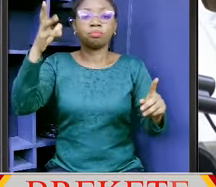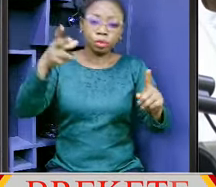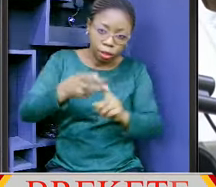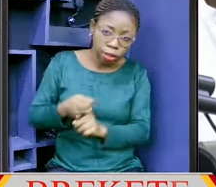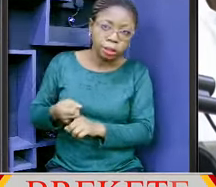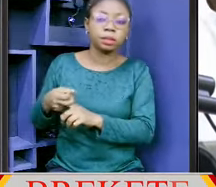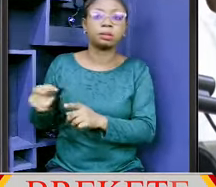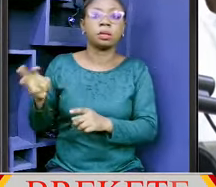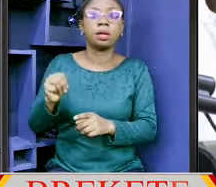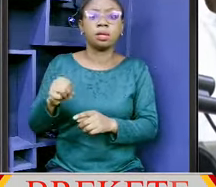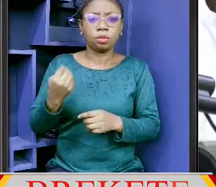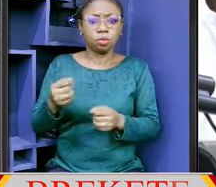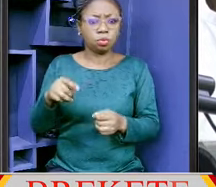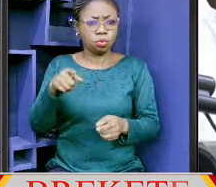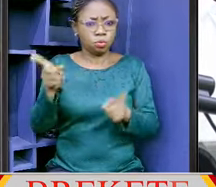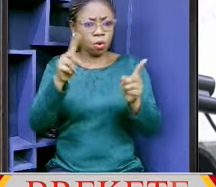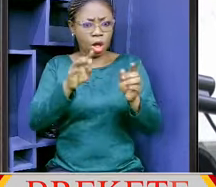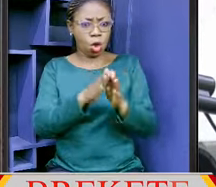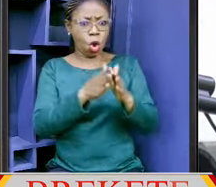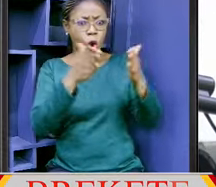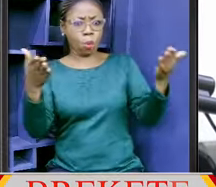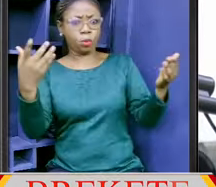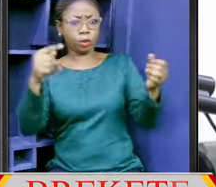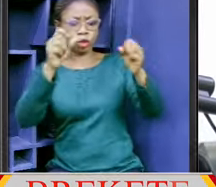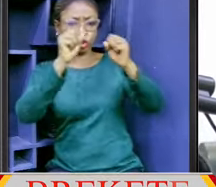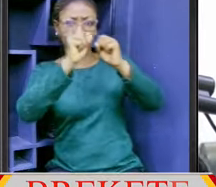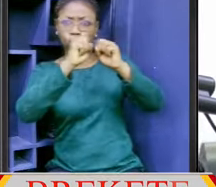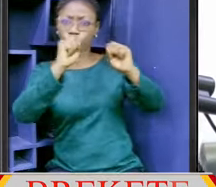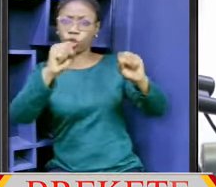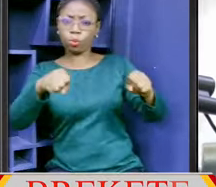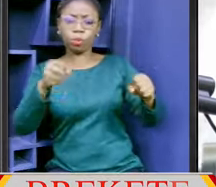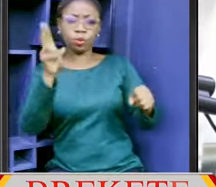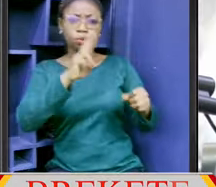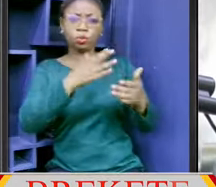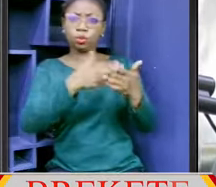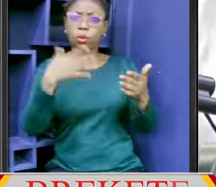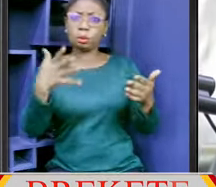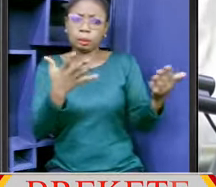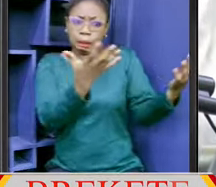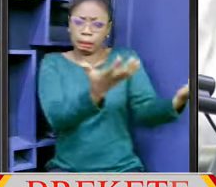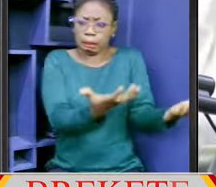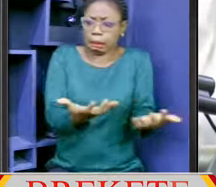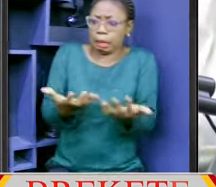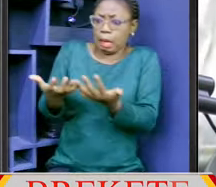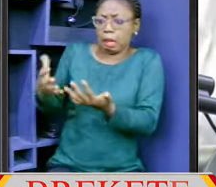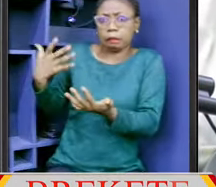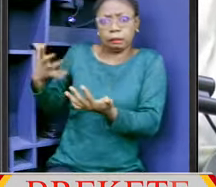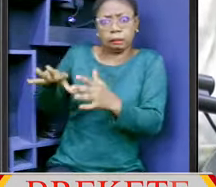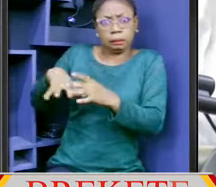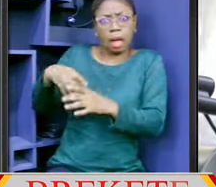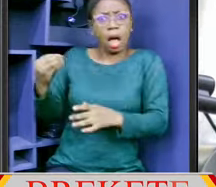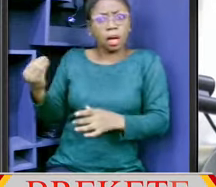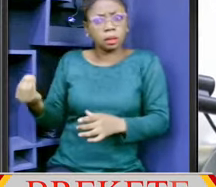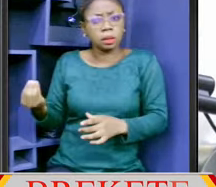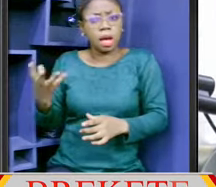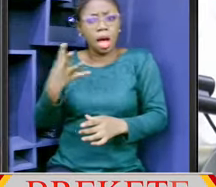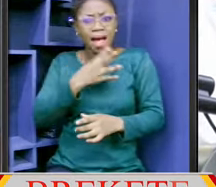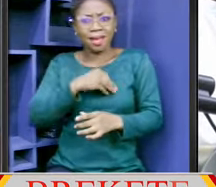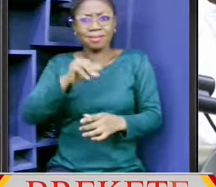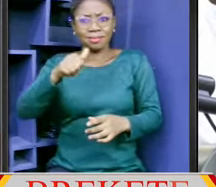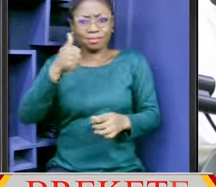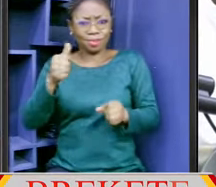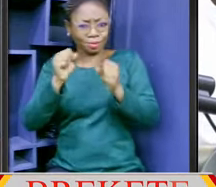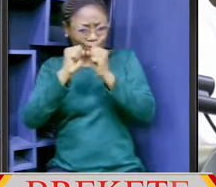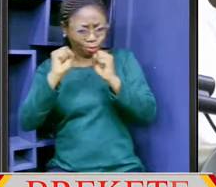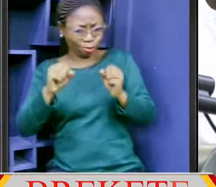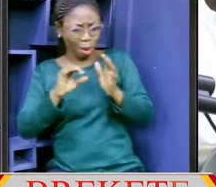the shop. Your go shop? Yes, sir. Go use something. Carry goods from inside the come outside. And the other shop